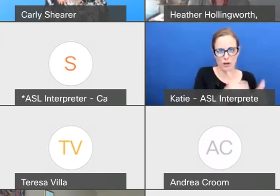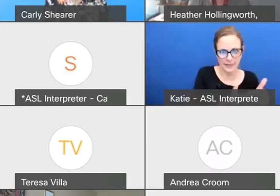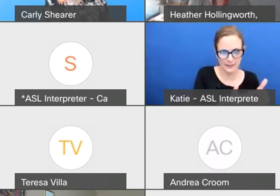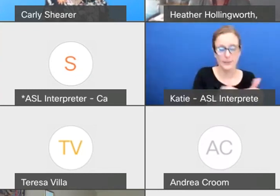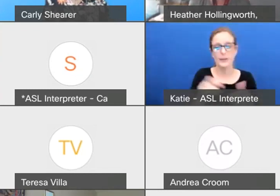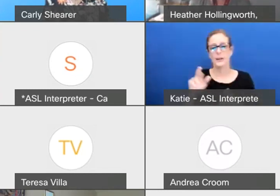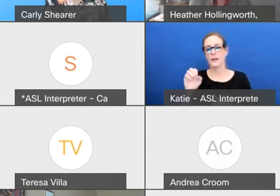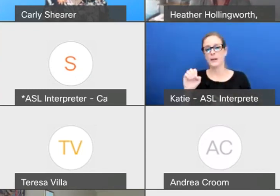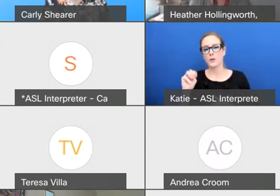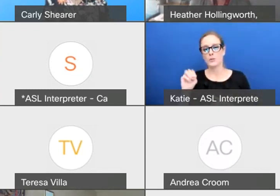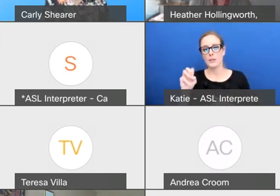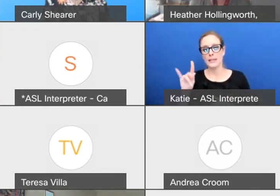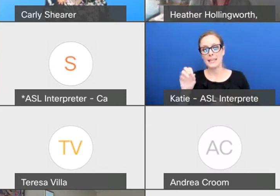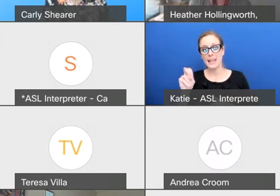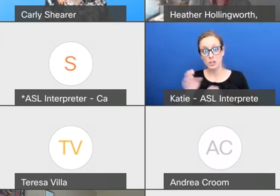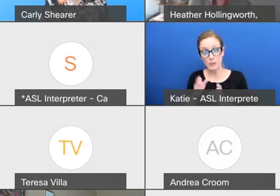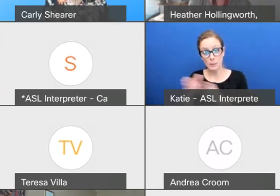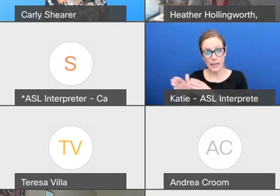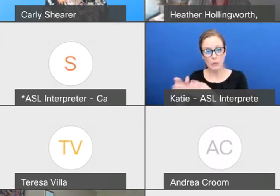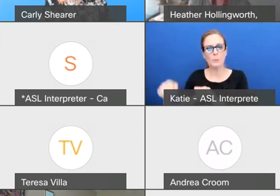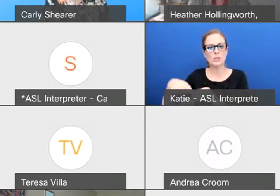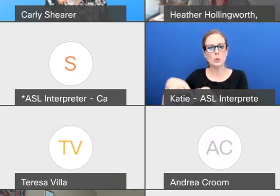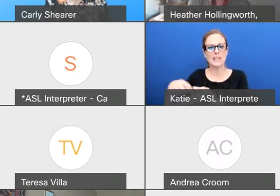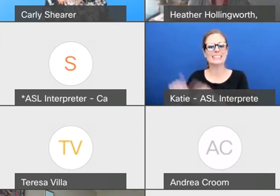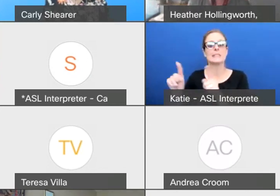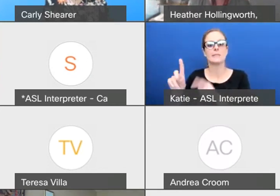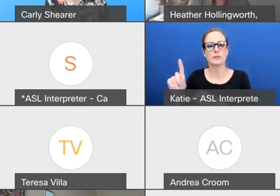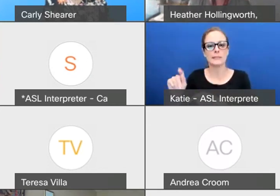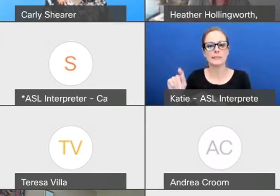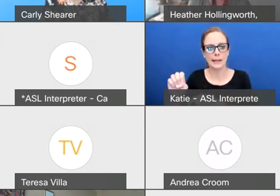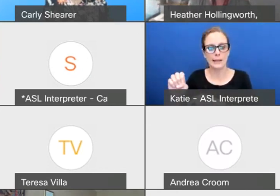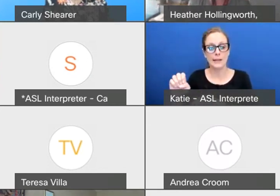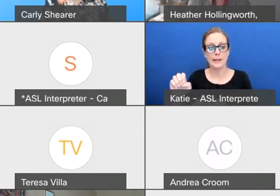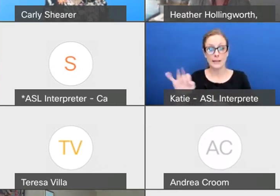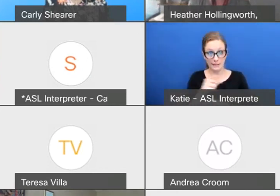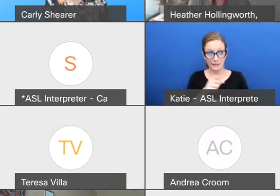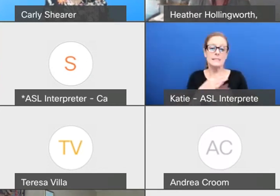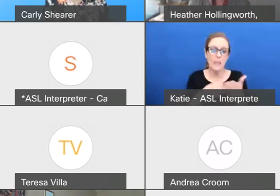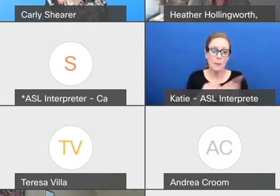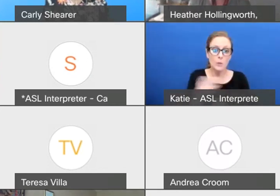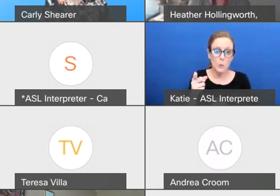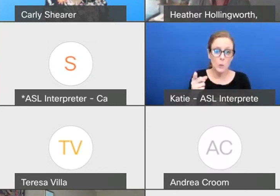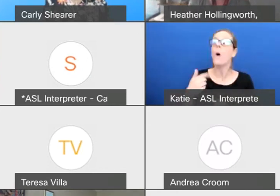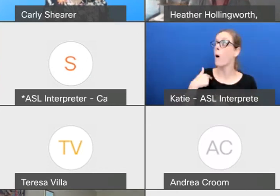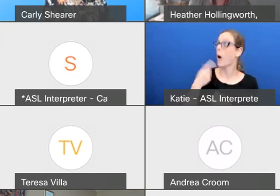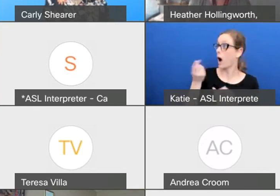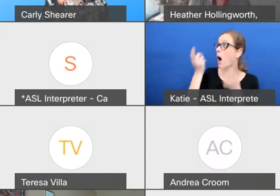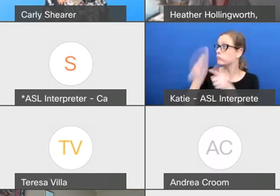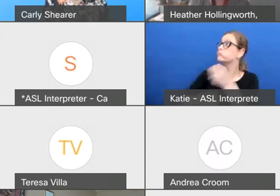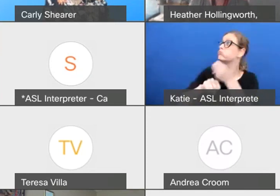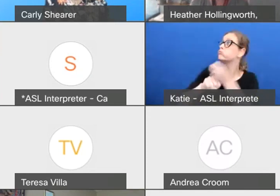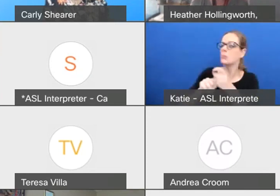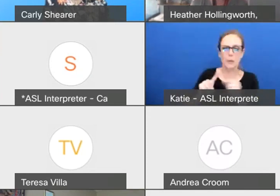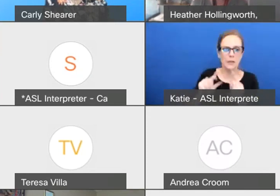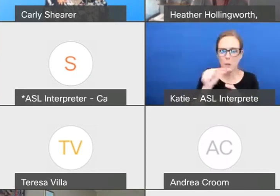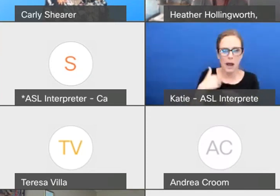different date because some of you, if you indicated that you were on board and then now you don't have the validation